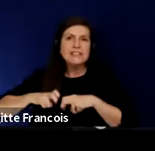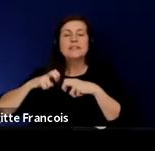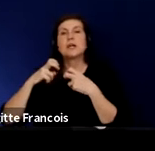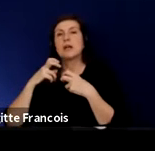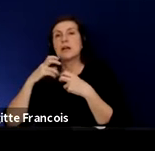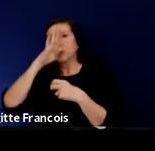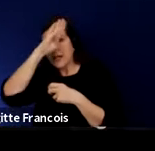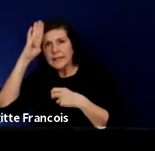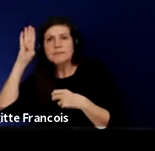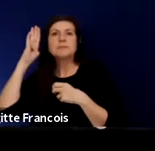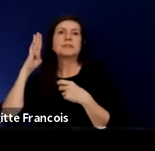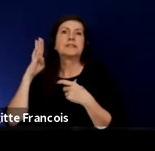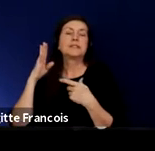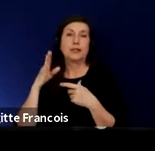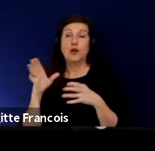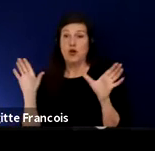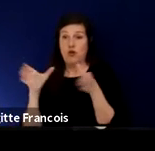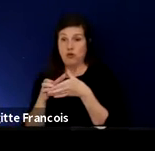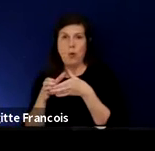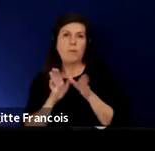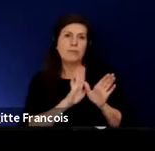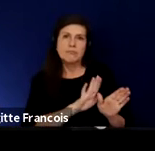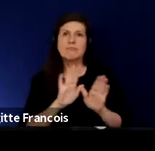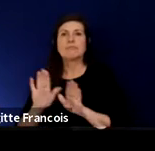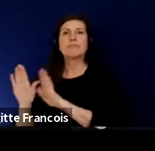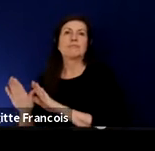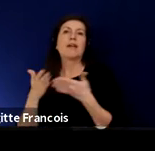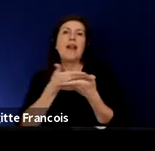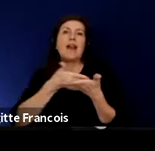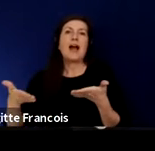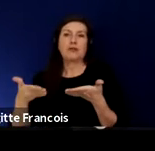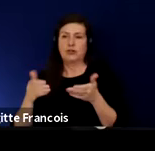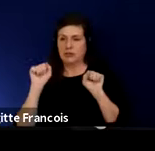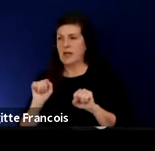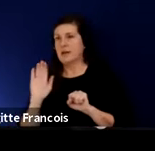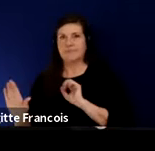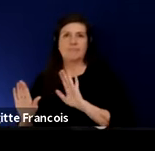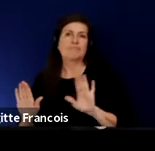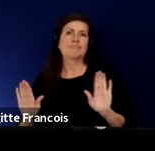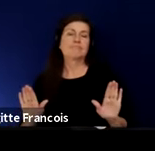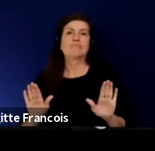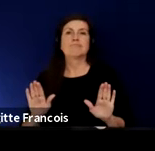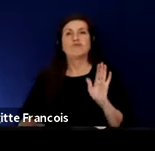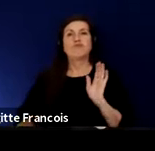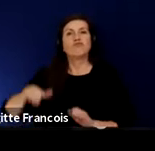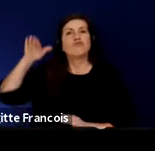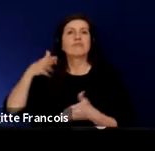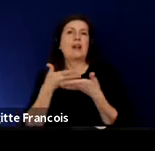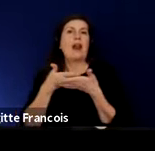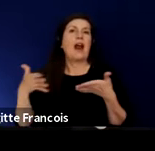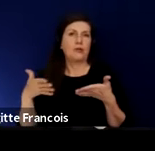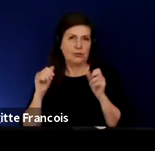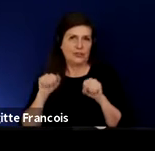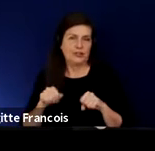people, and the groups are divided by language so that everyone can discuss in their own maternal language. And